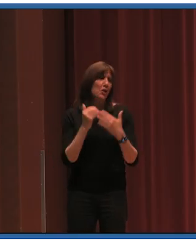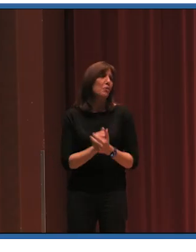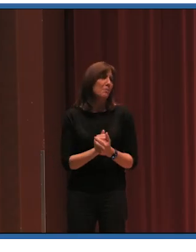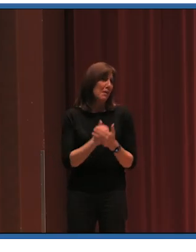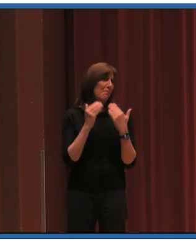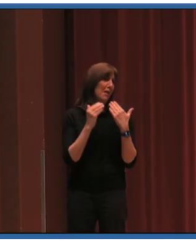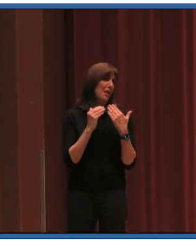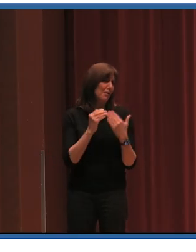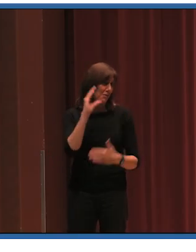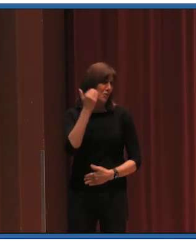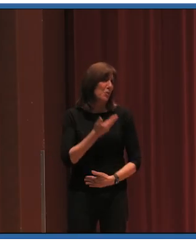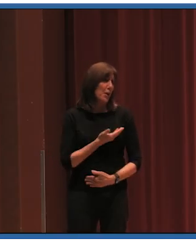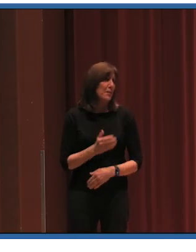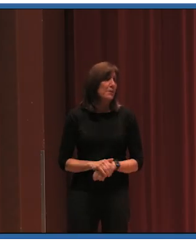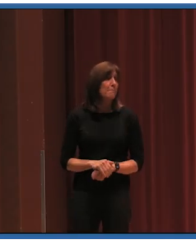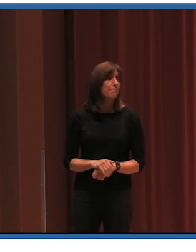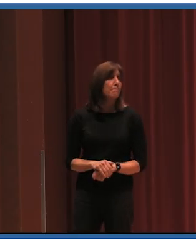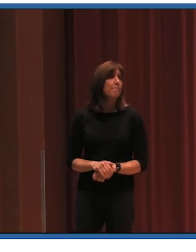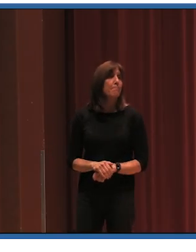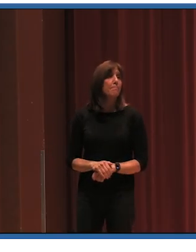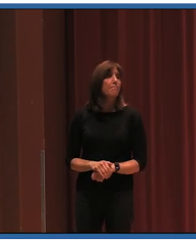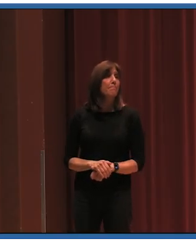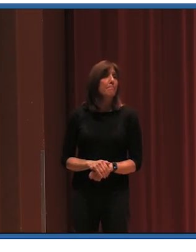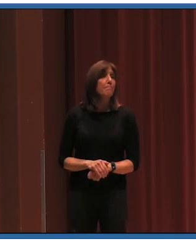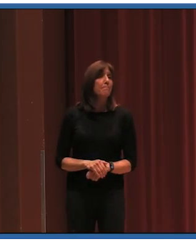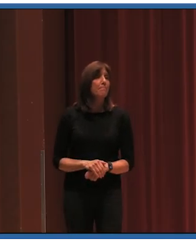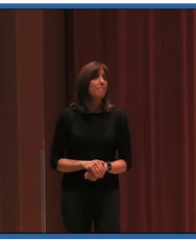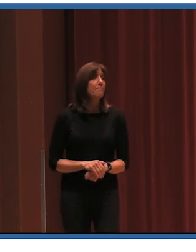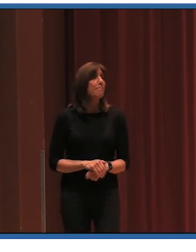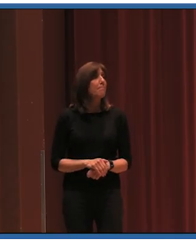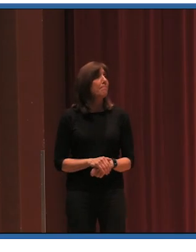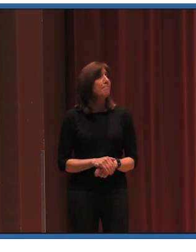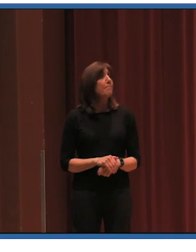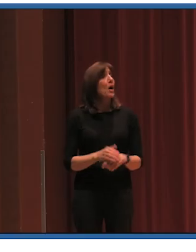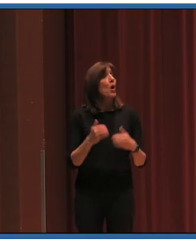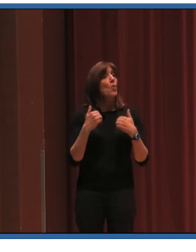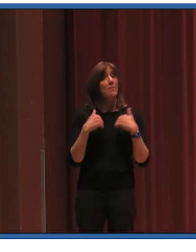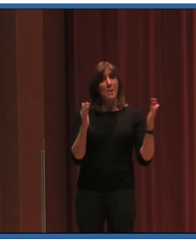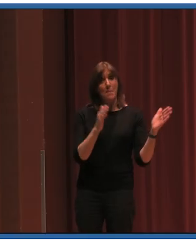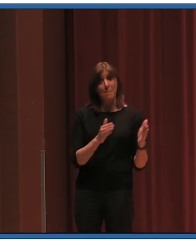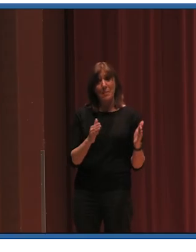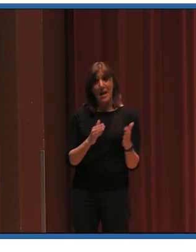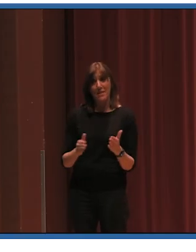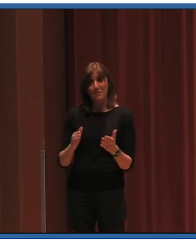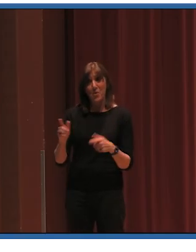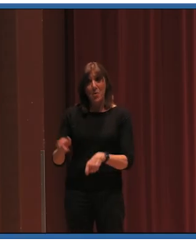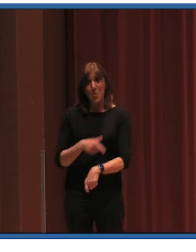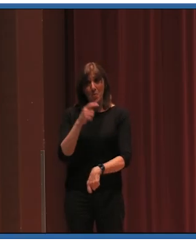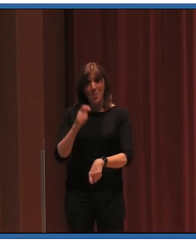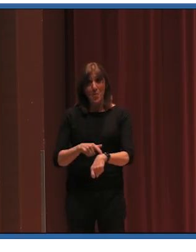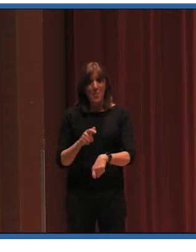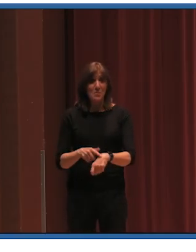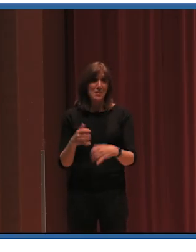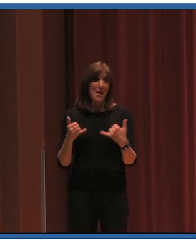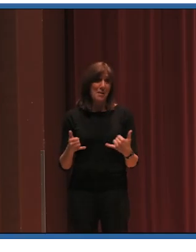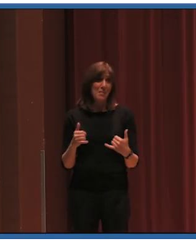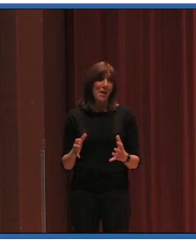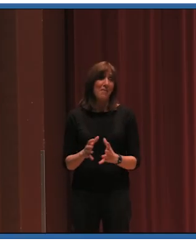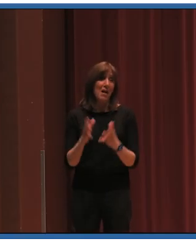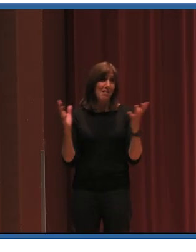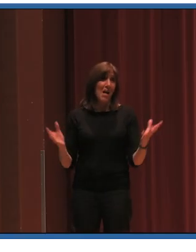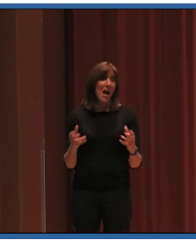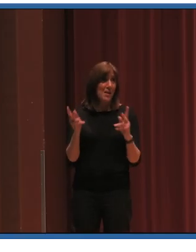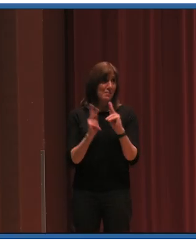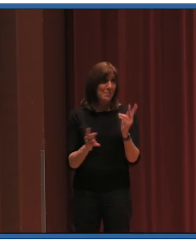moment. I could not have stood to miss it because we have been planning this for quite a while now, and we have a lot of folks